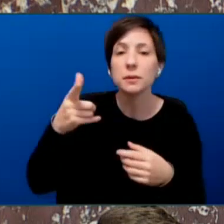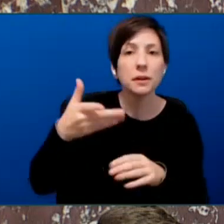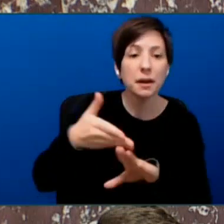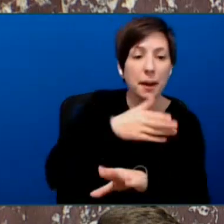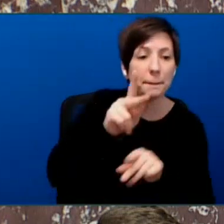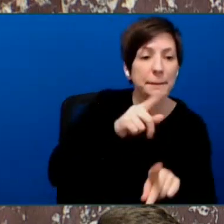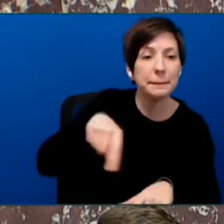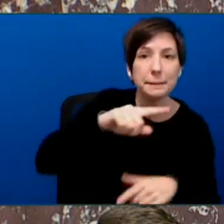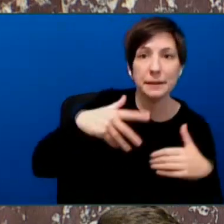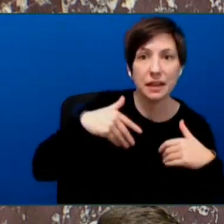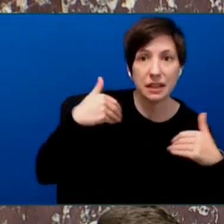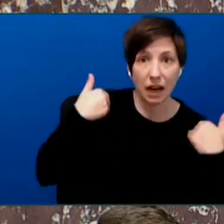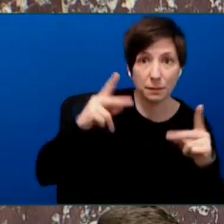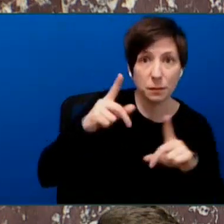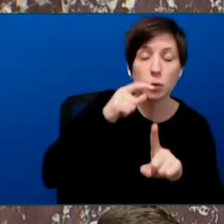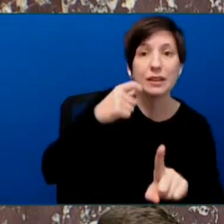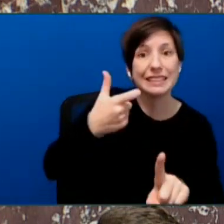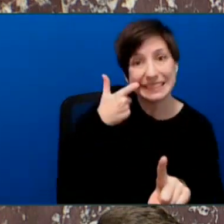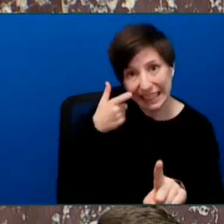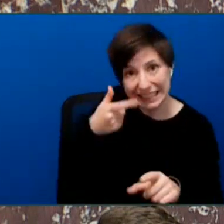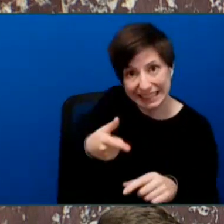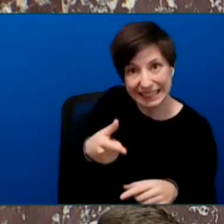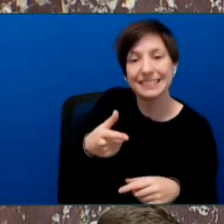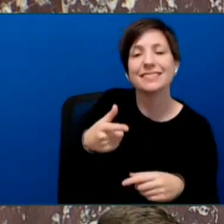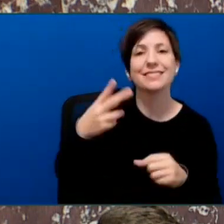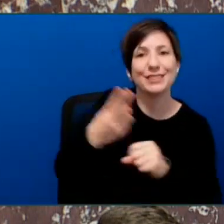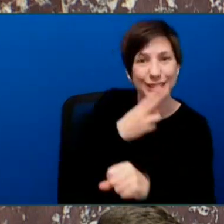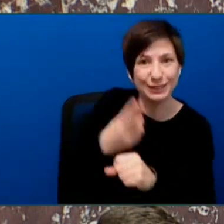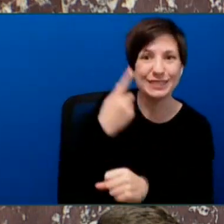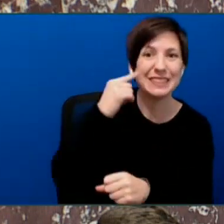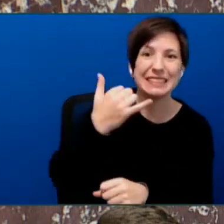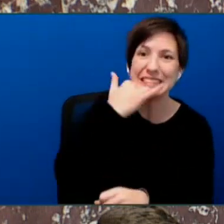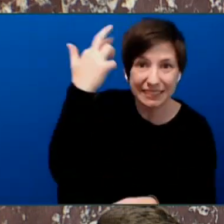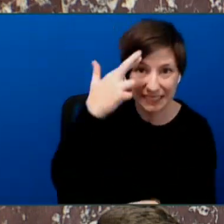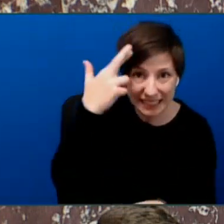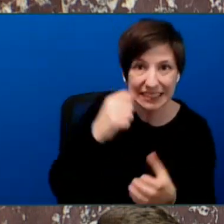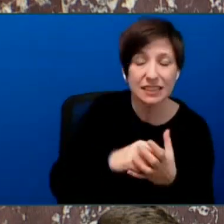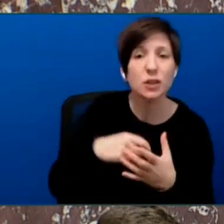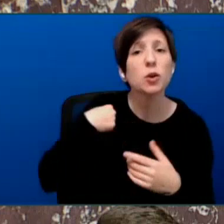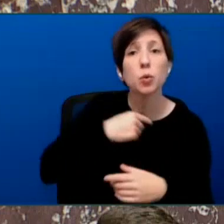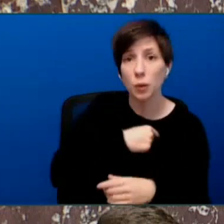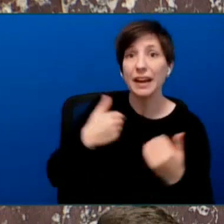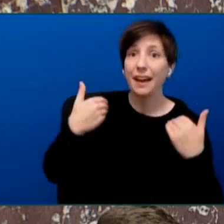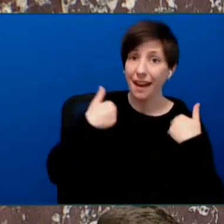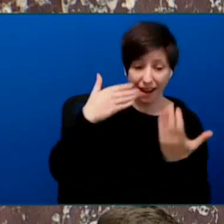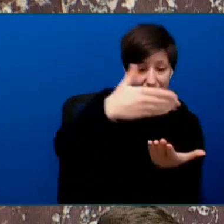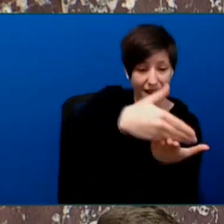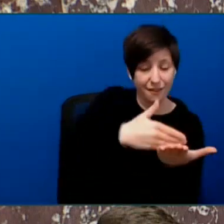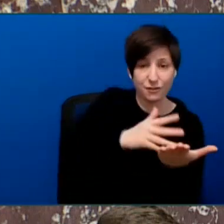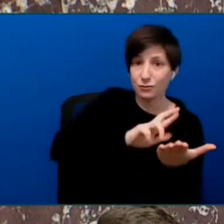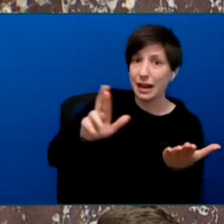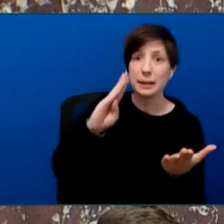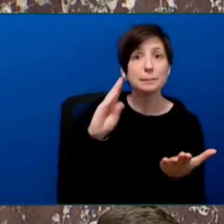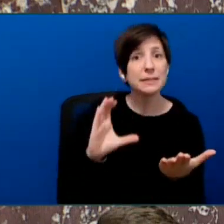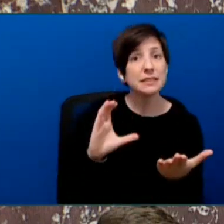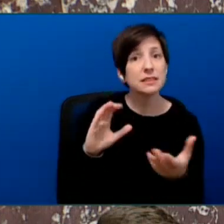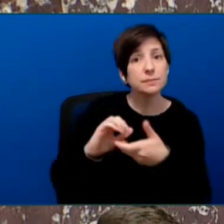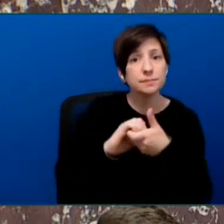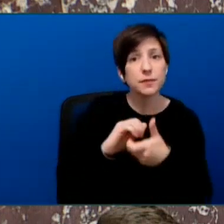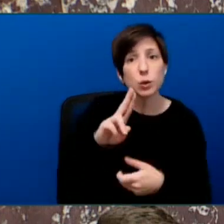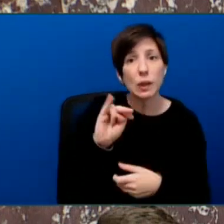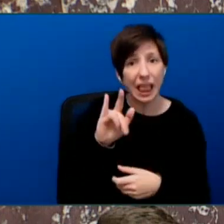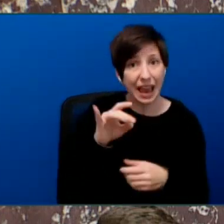dramatic shift, and BC United's Better Responsible Plan is that shift, Mr. Speaker. It prioritizes treatment